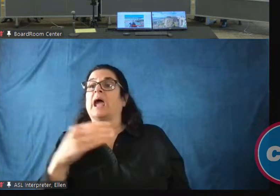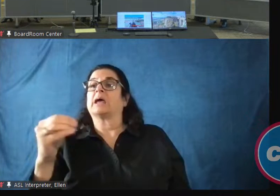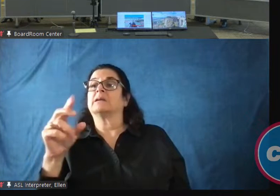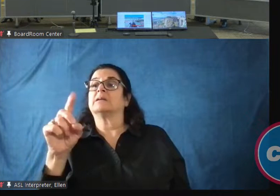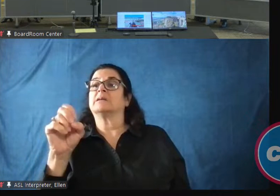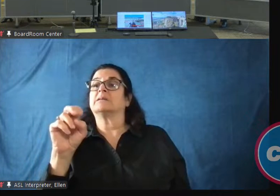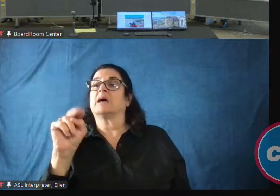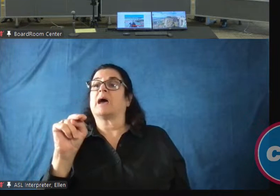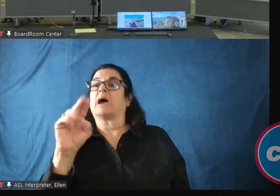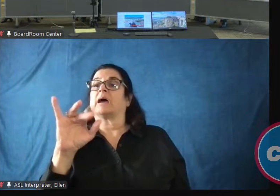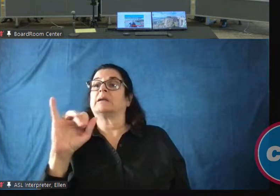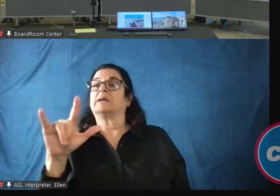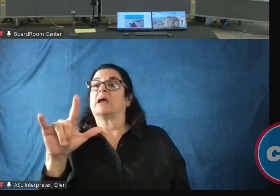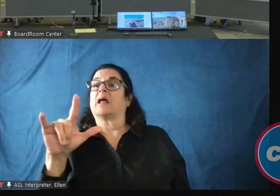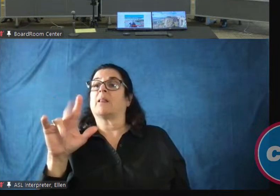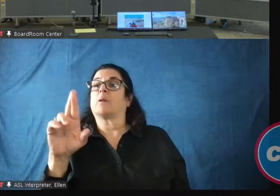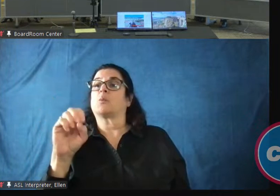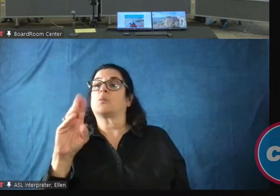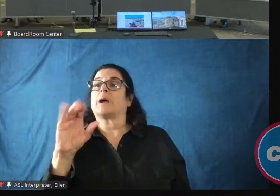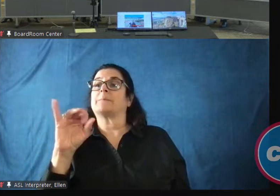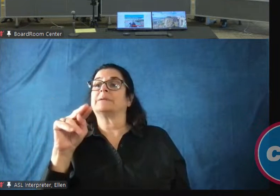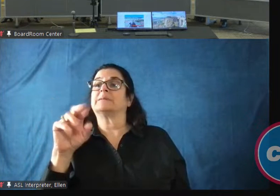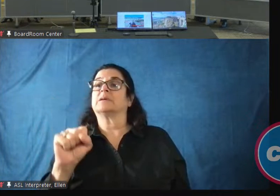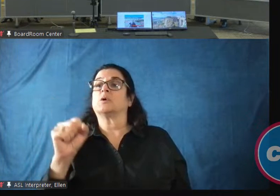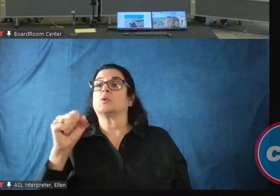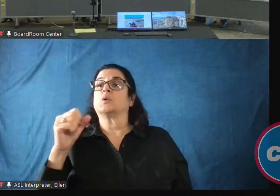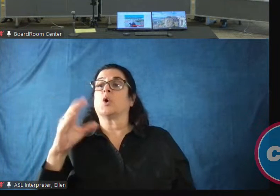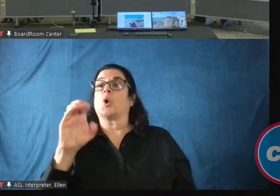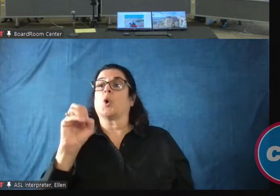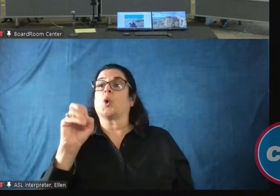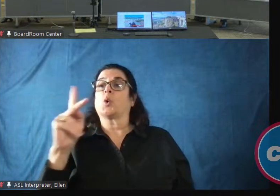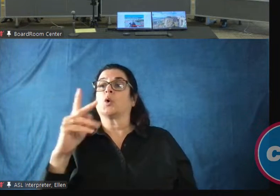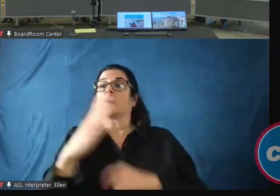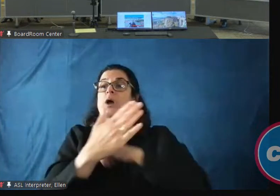Illinois, case number 2021